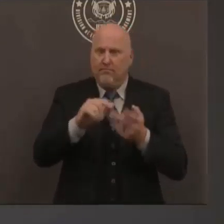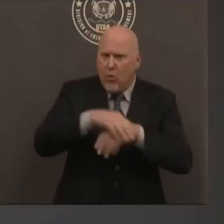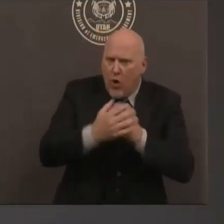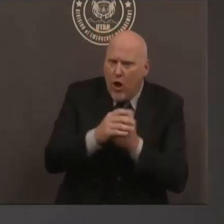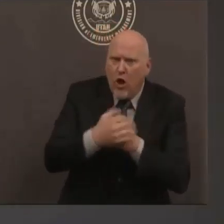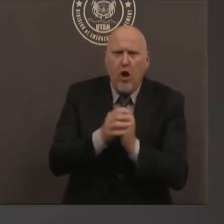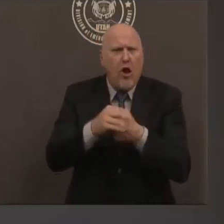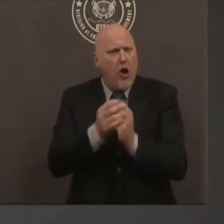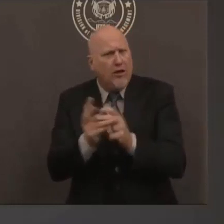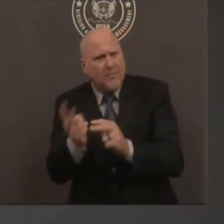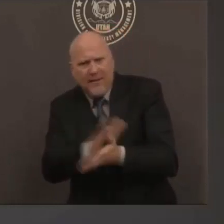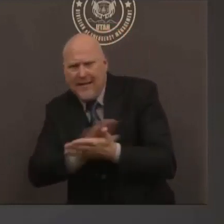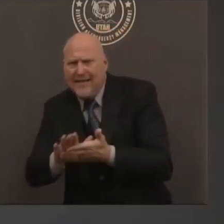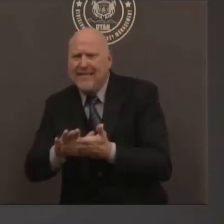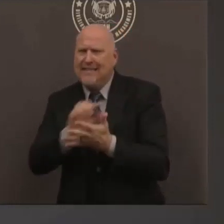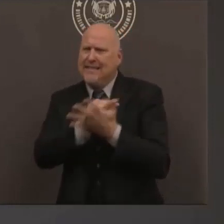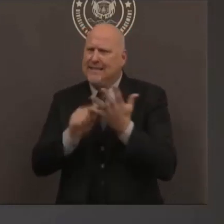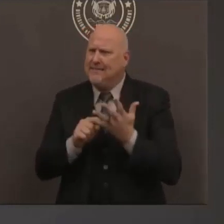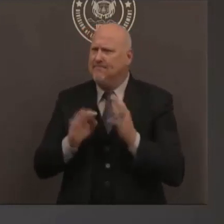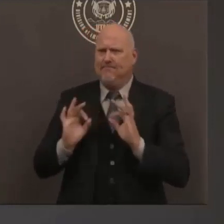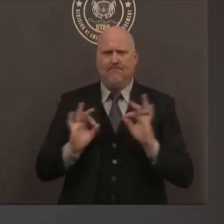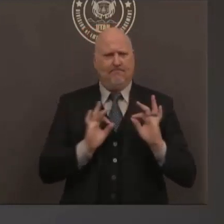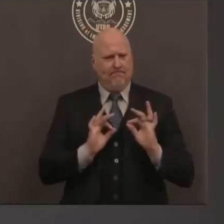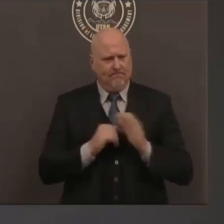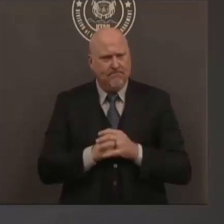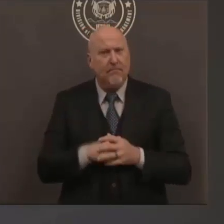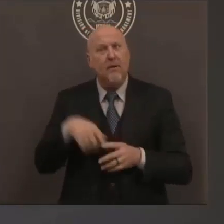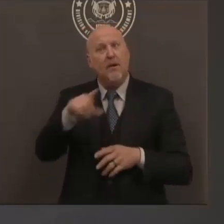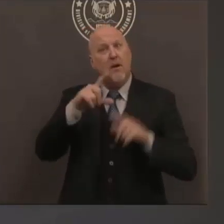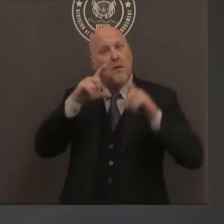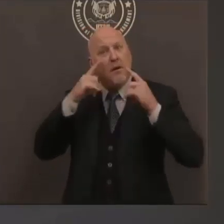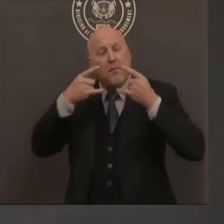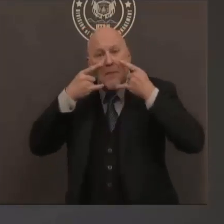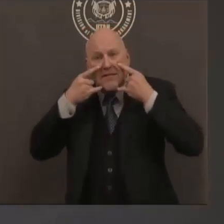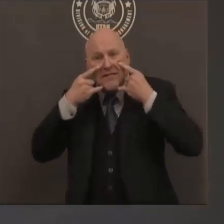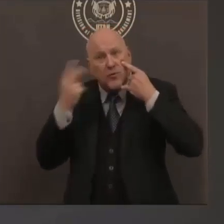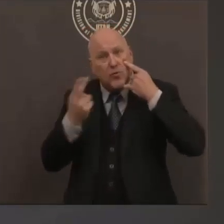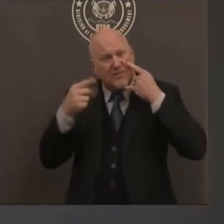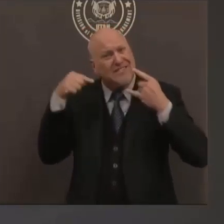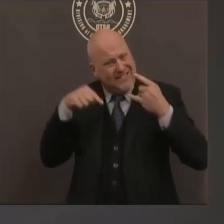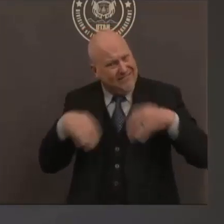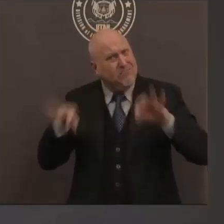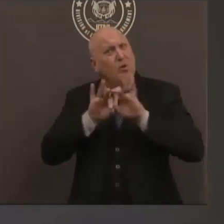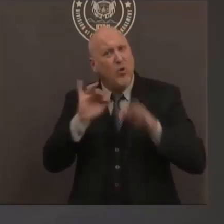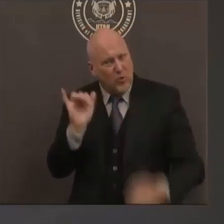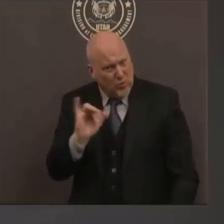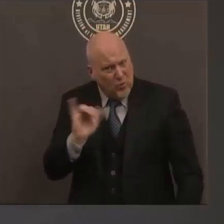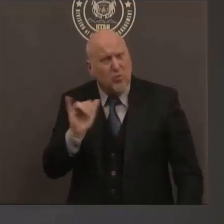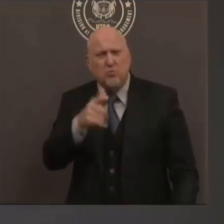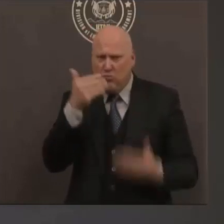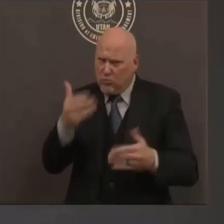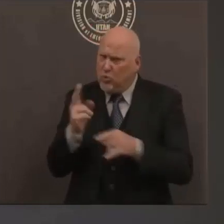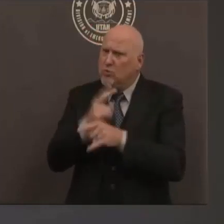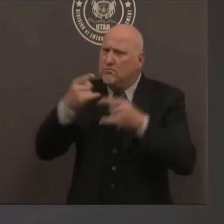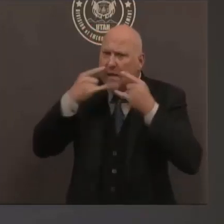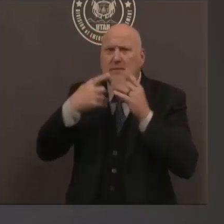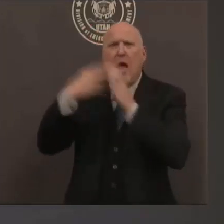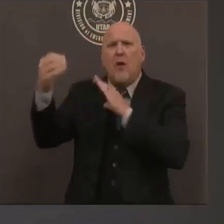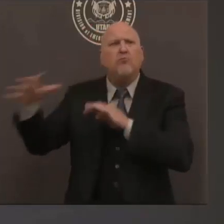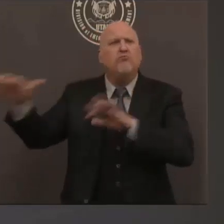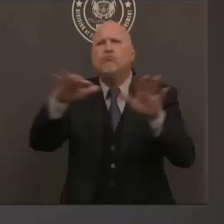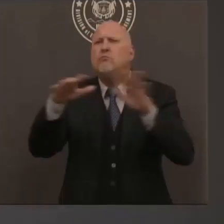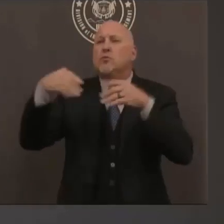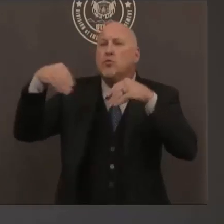of us. One, wash your hands with soap and water, hot water if possible, but wash your hands for at least